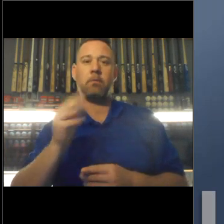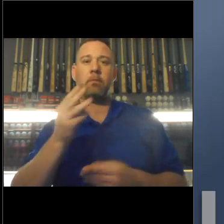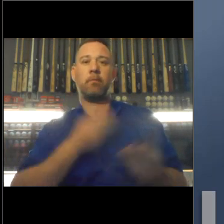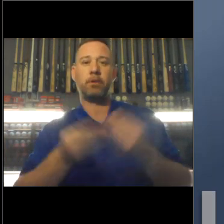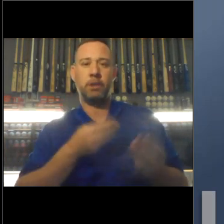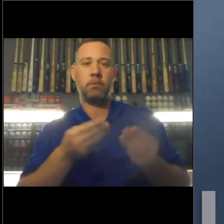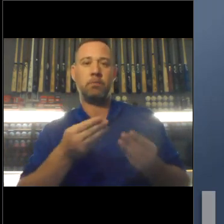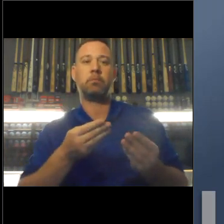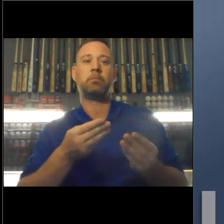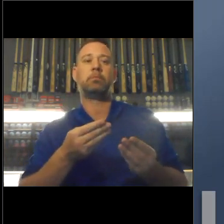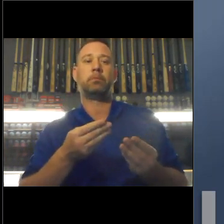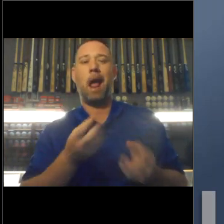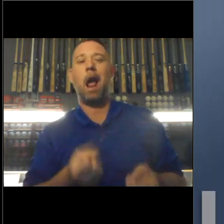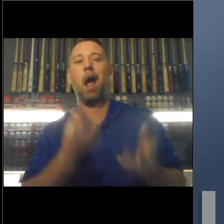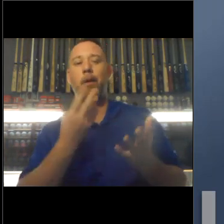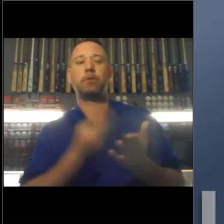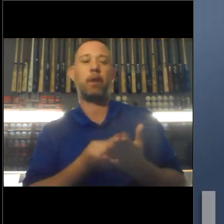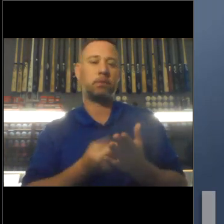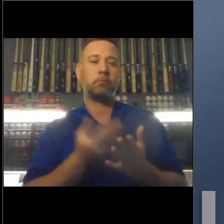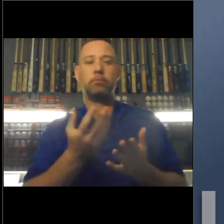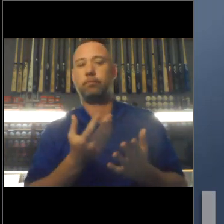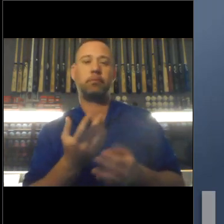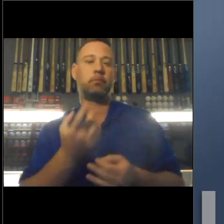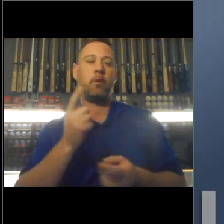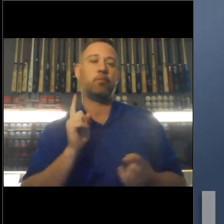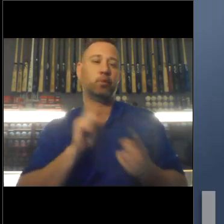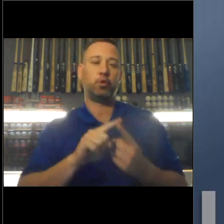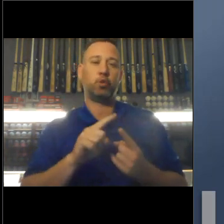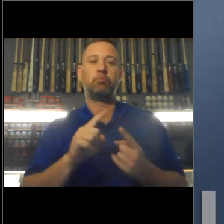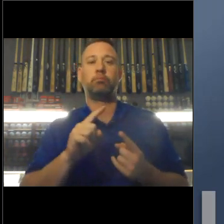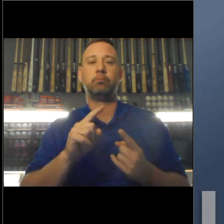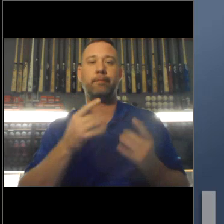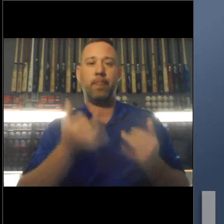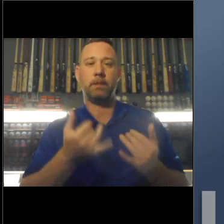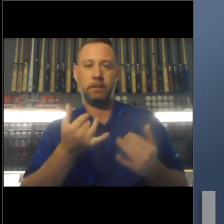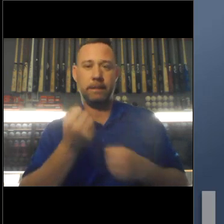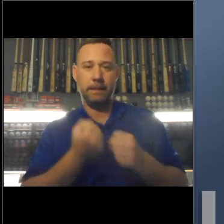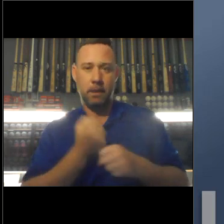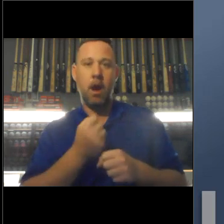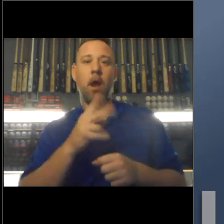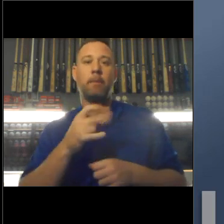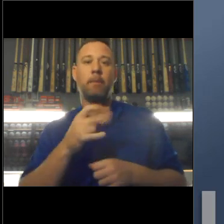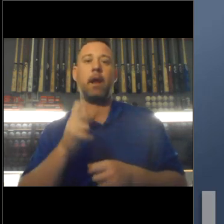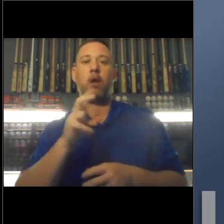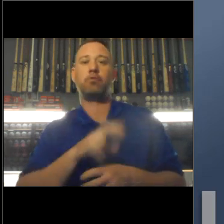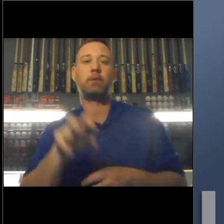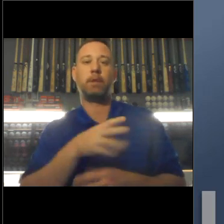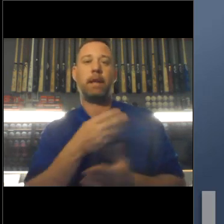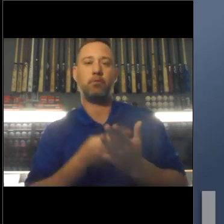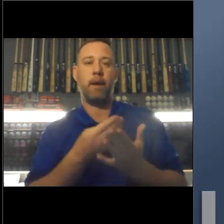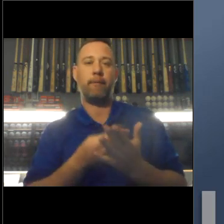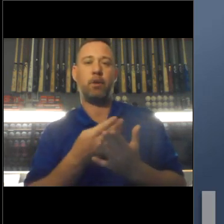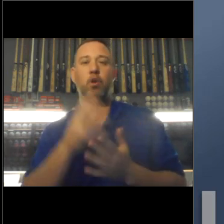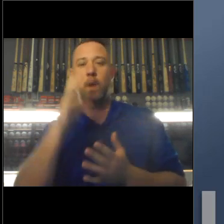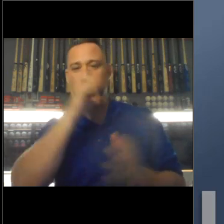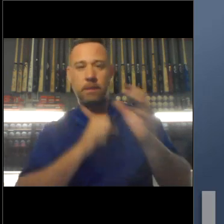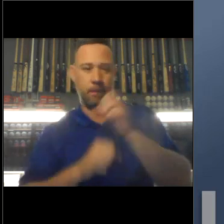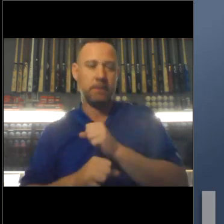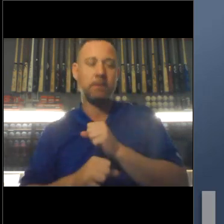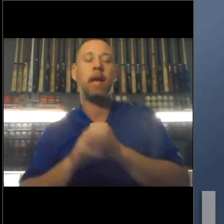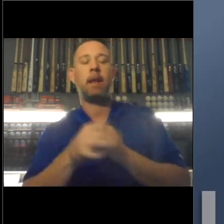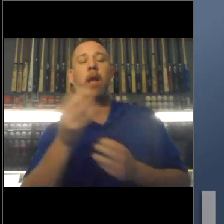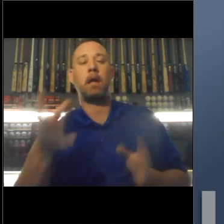regarding how much funding the Commission has allocated to date this fiscal year, as well as an update on transportation revenue estimates and some additional